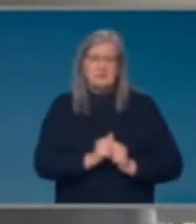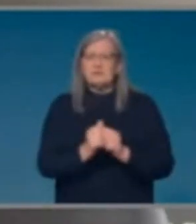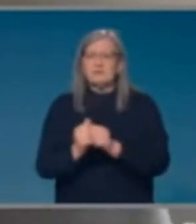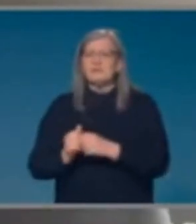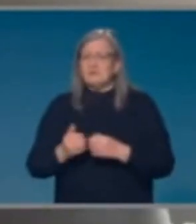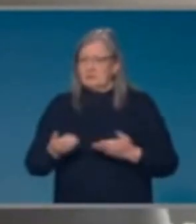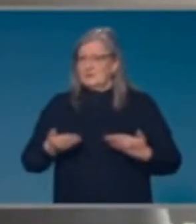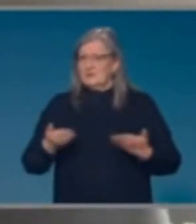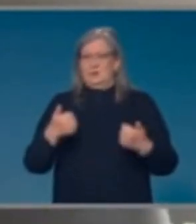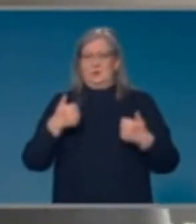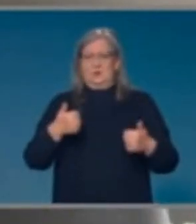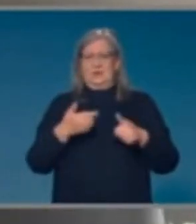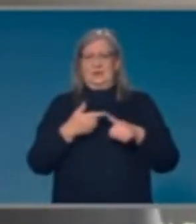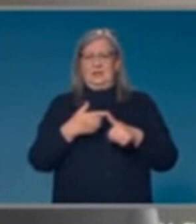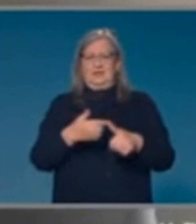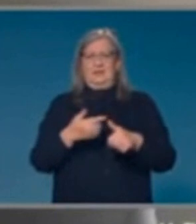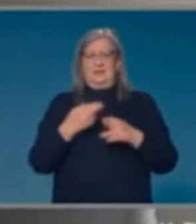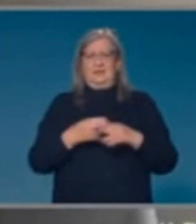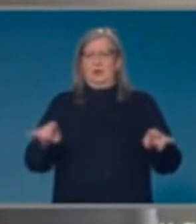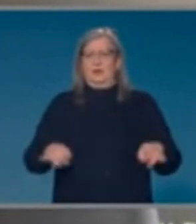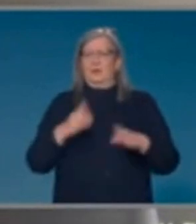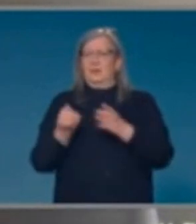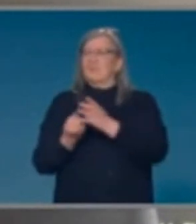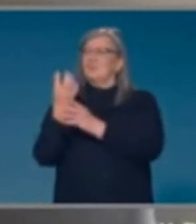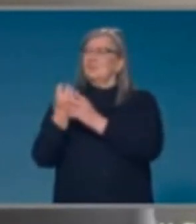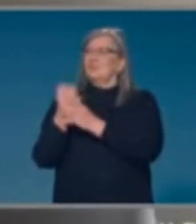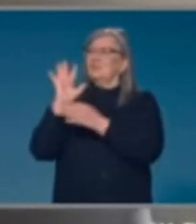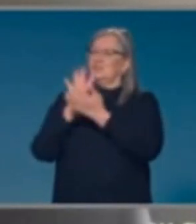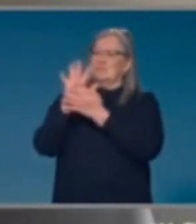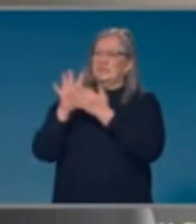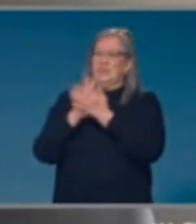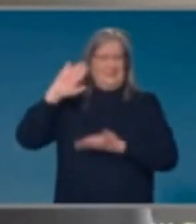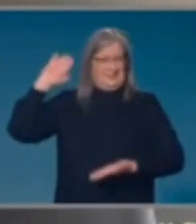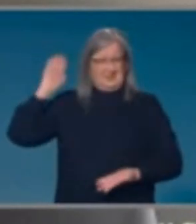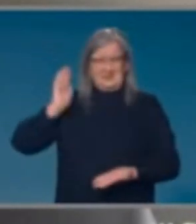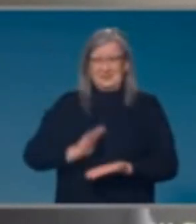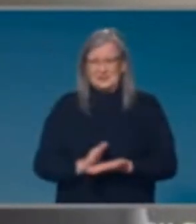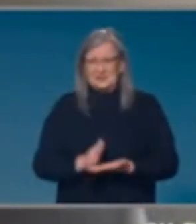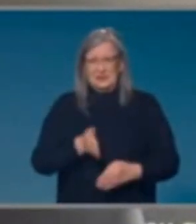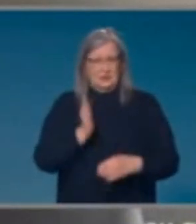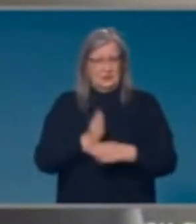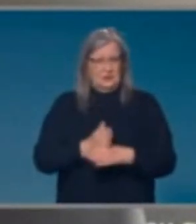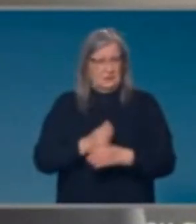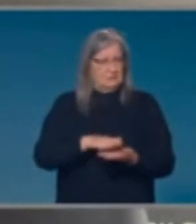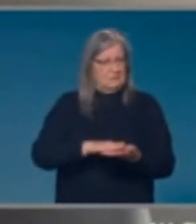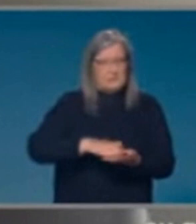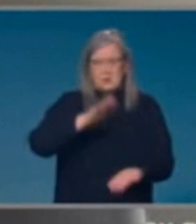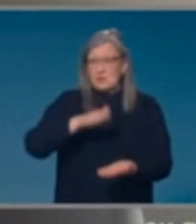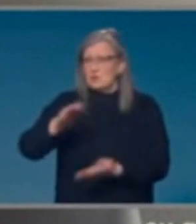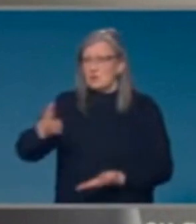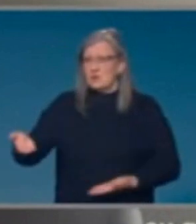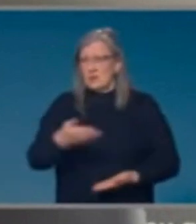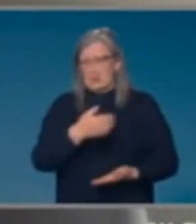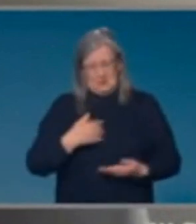Australia. Emissions down, jobs up. Emissions down, jobs up. That's what we've done, and that's what we'll do this time. So I'm